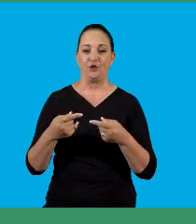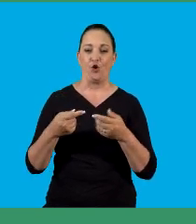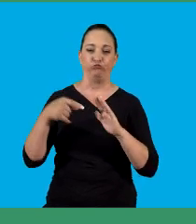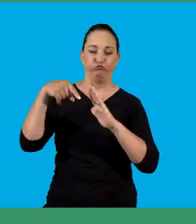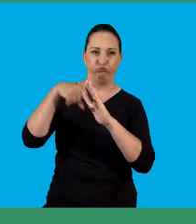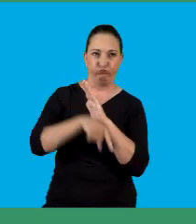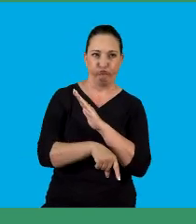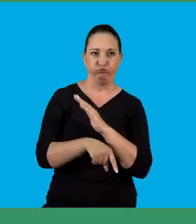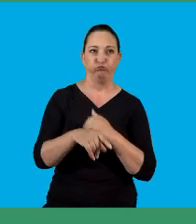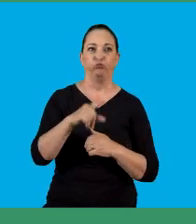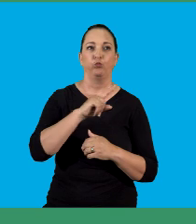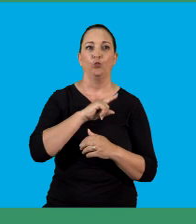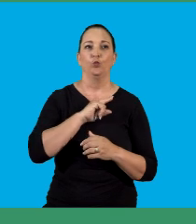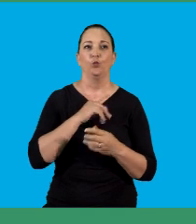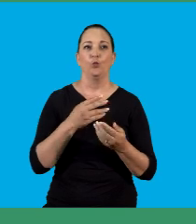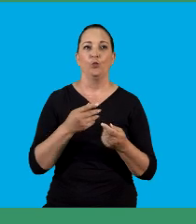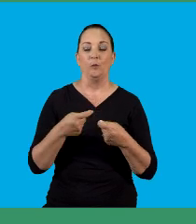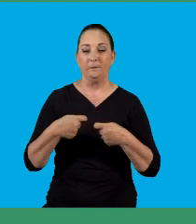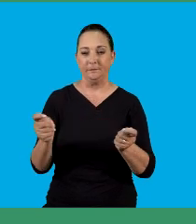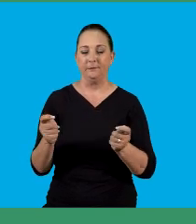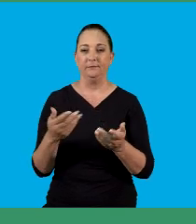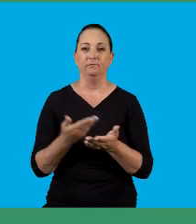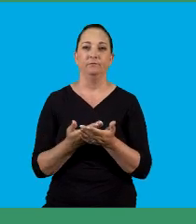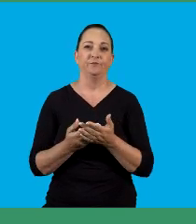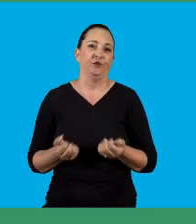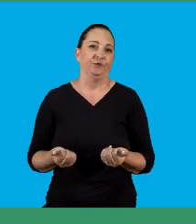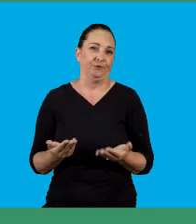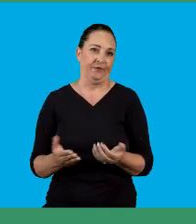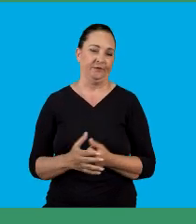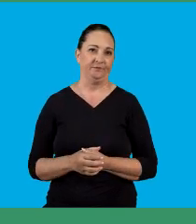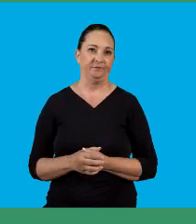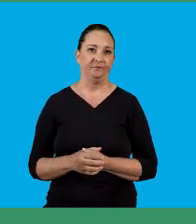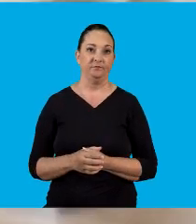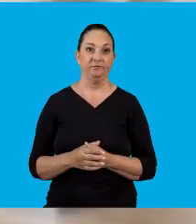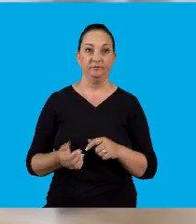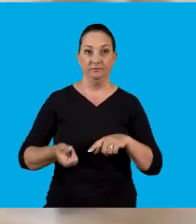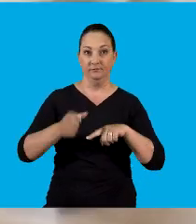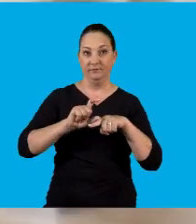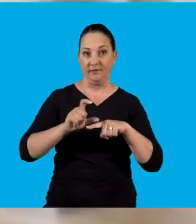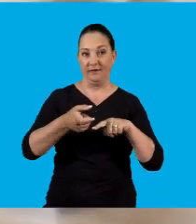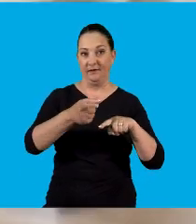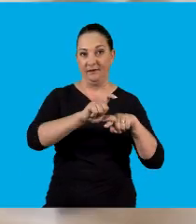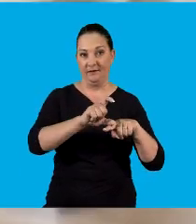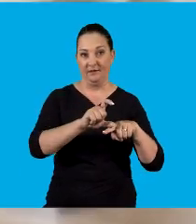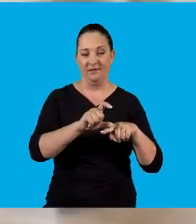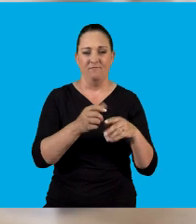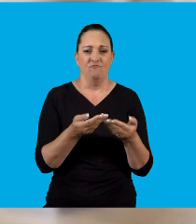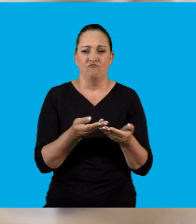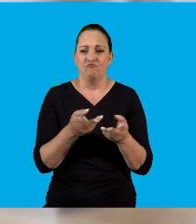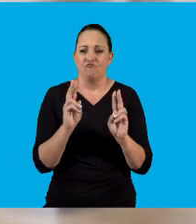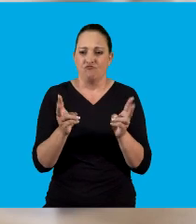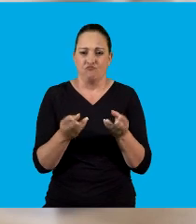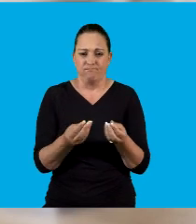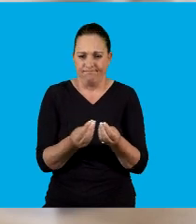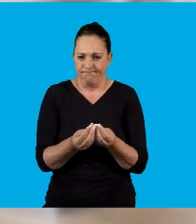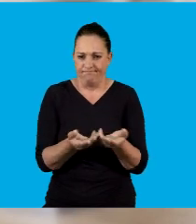reduced consumer spending on goods and services. So the inflation, the general increase of prices of